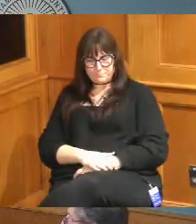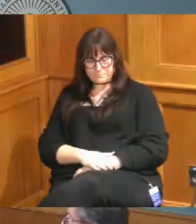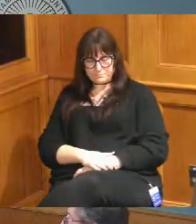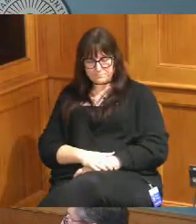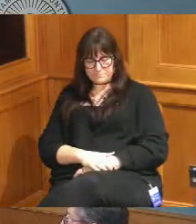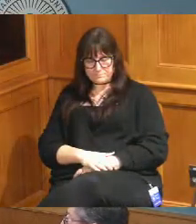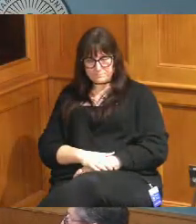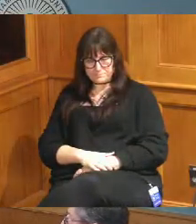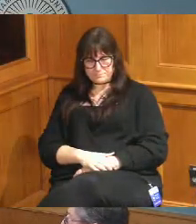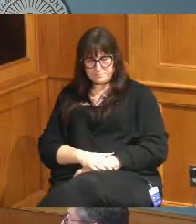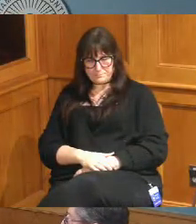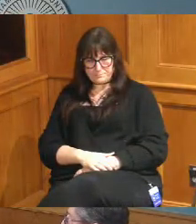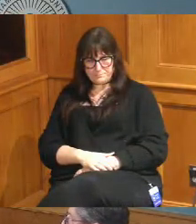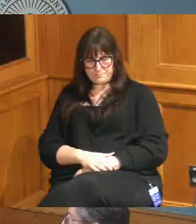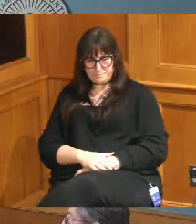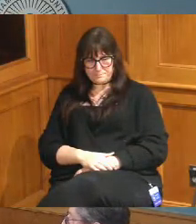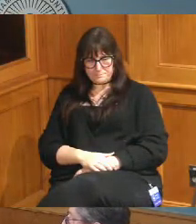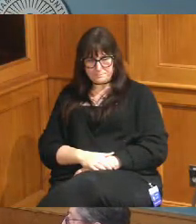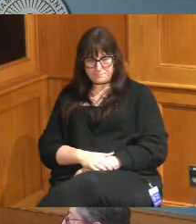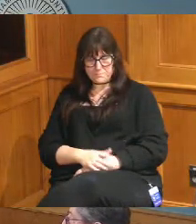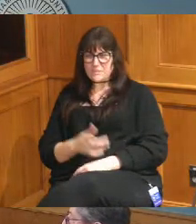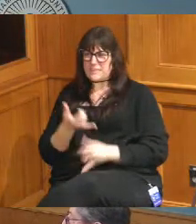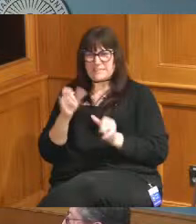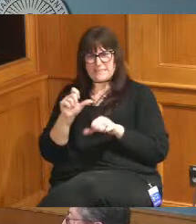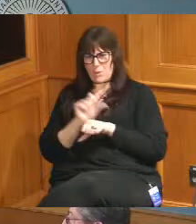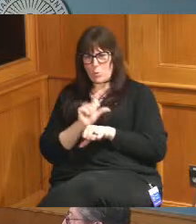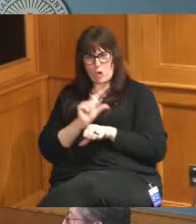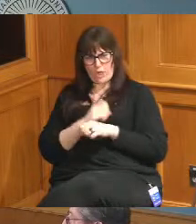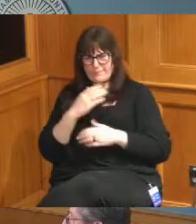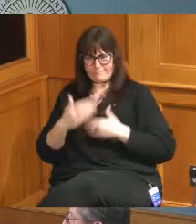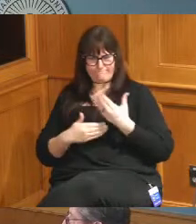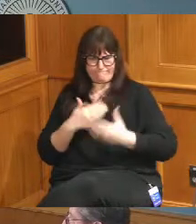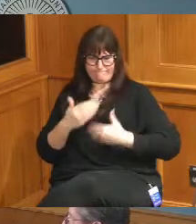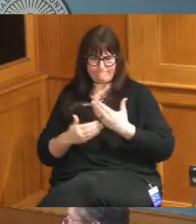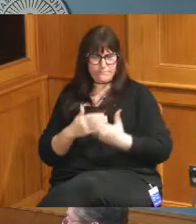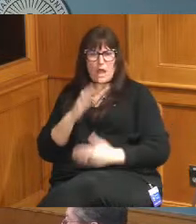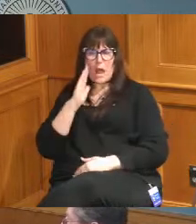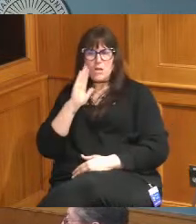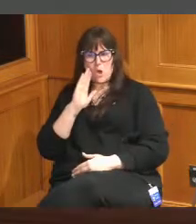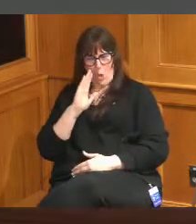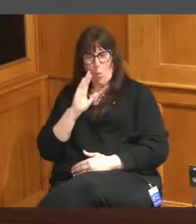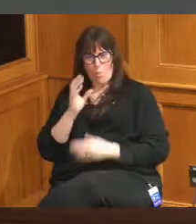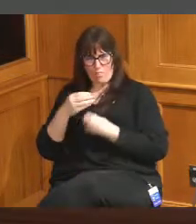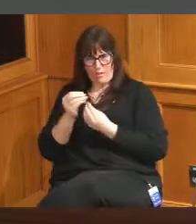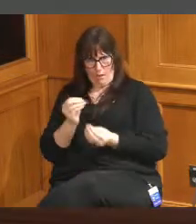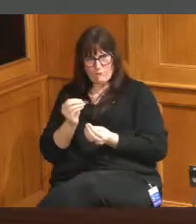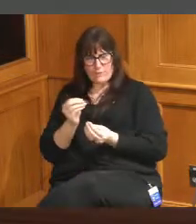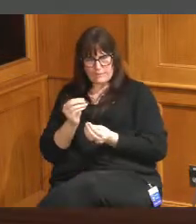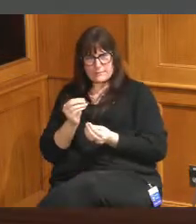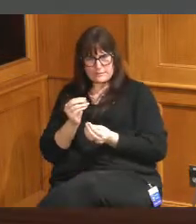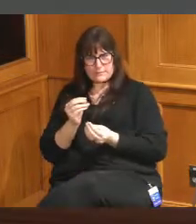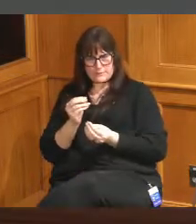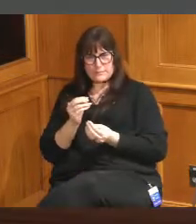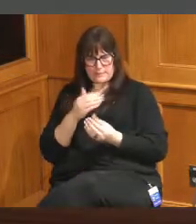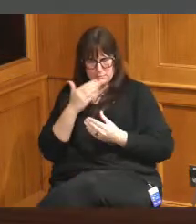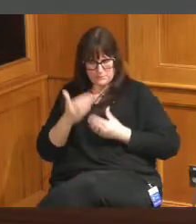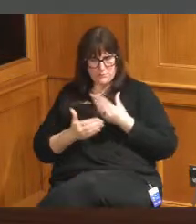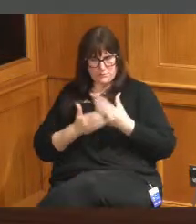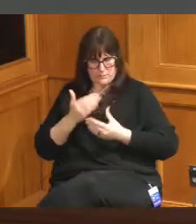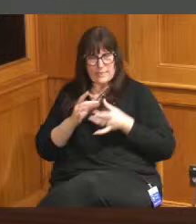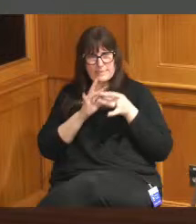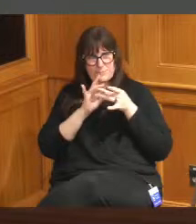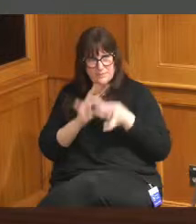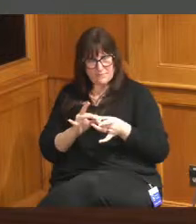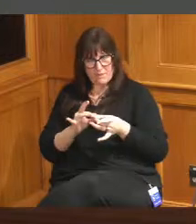had. We're still working through it. I know the prosecutor's office is working through those that specifically